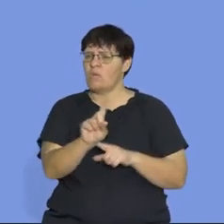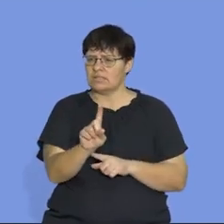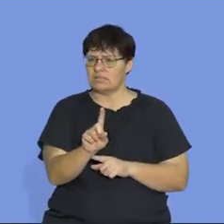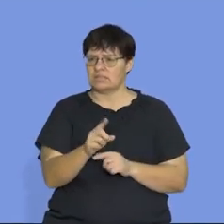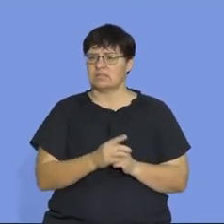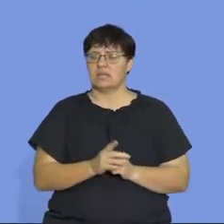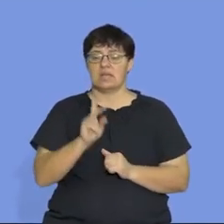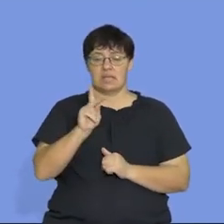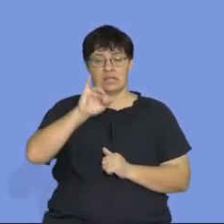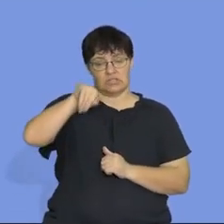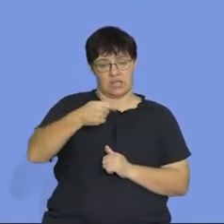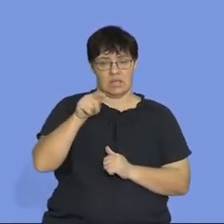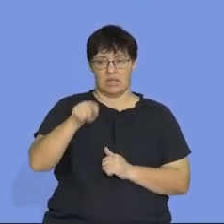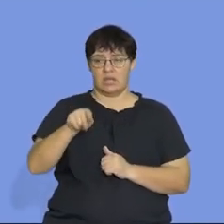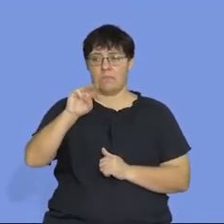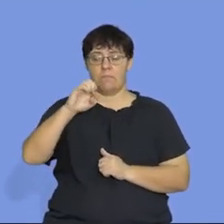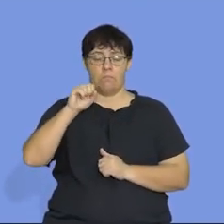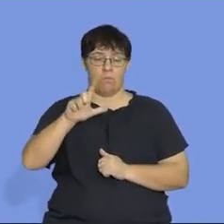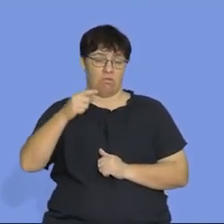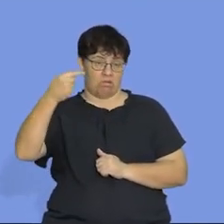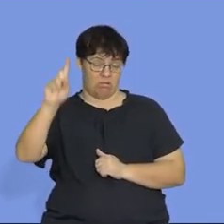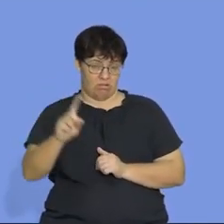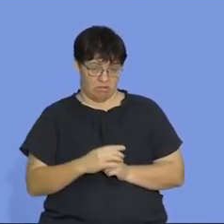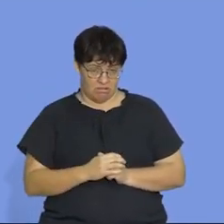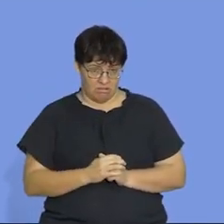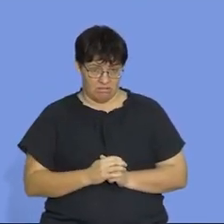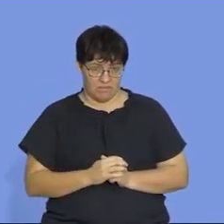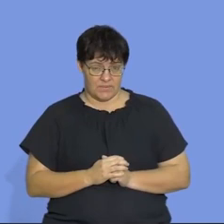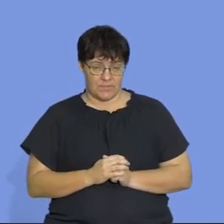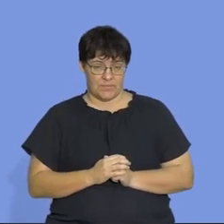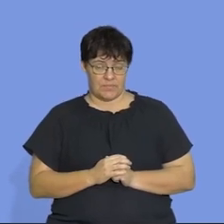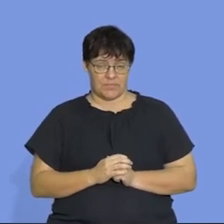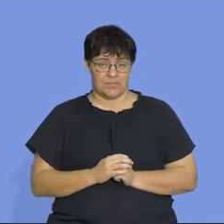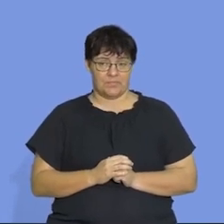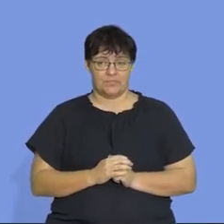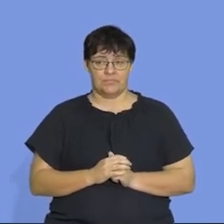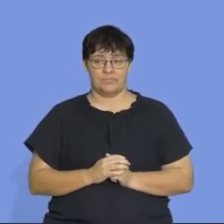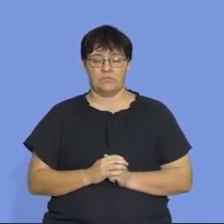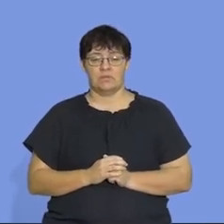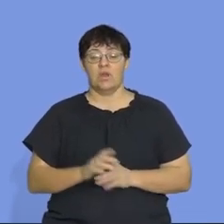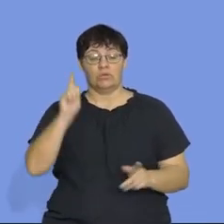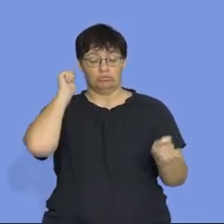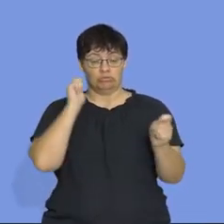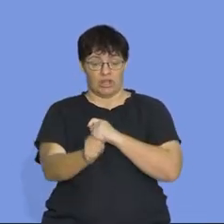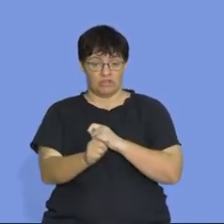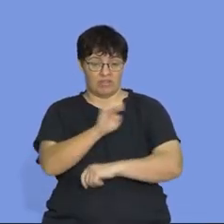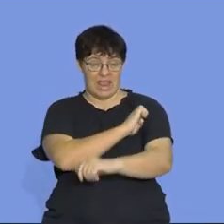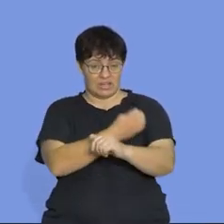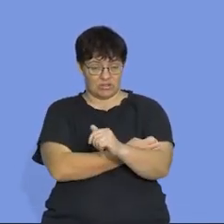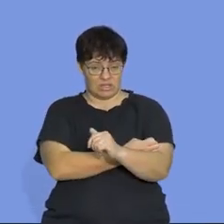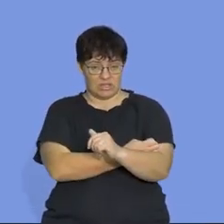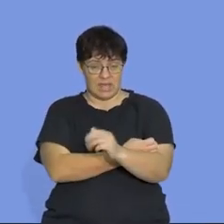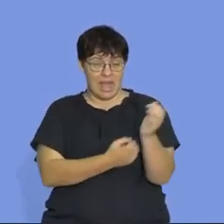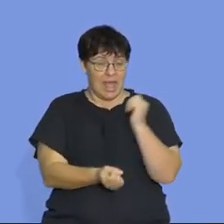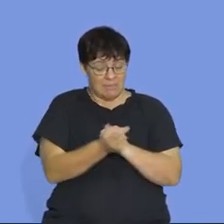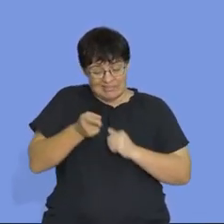kilojoules per mole. So this is the SI unit of bond energy. Okay, so the change in energy during a chemical